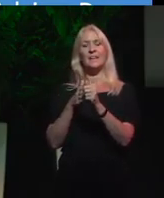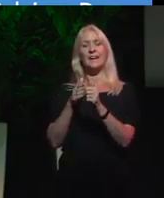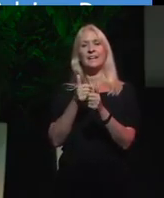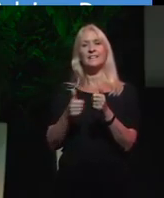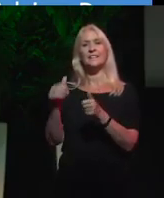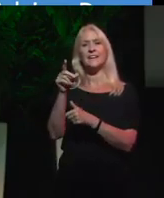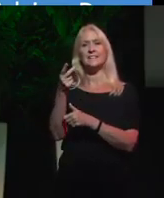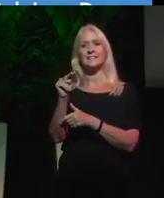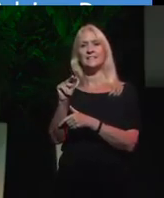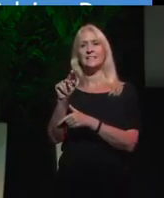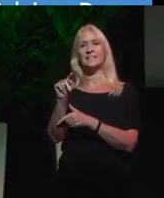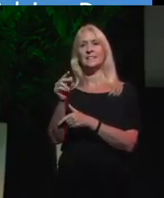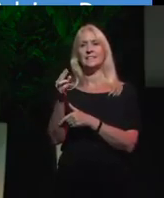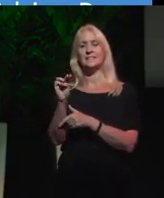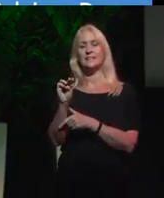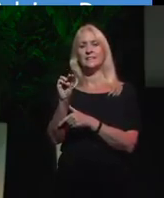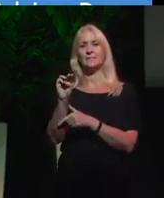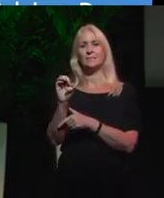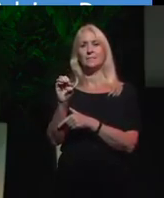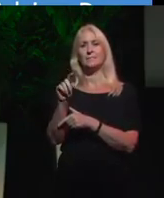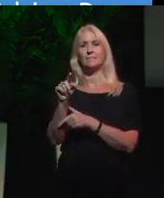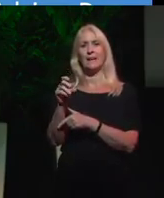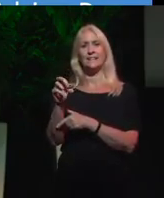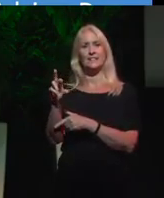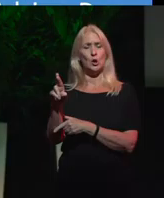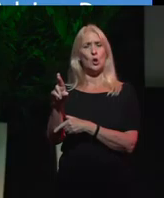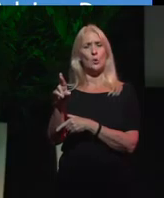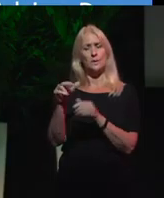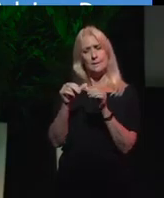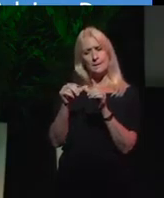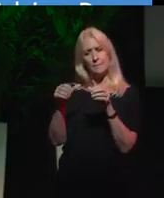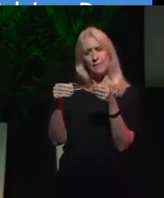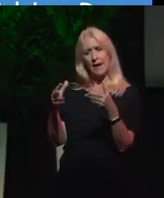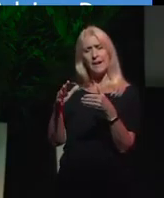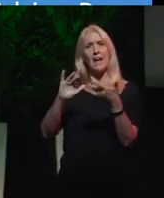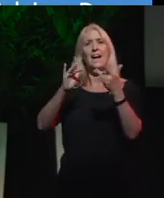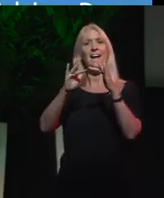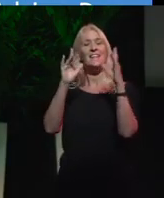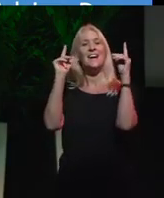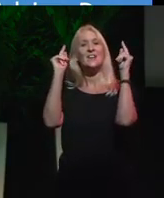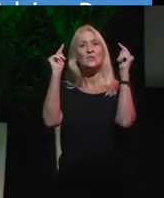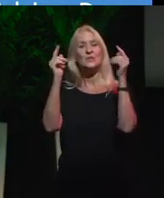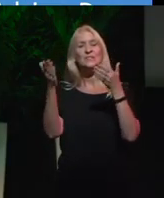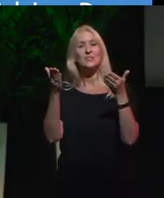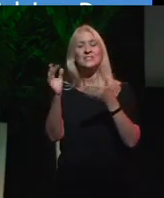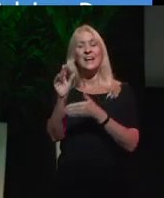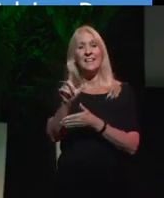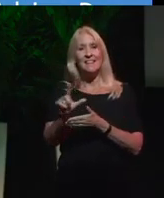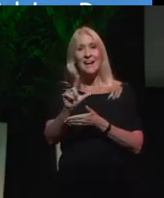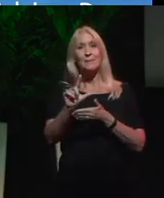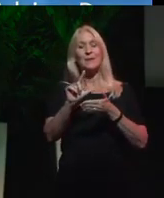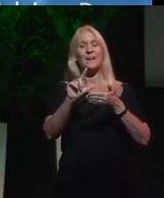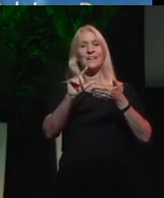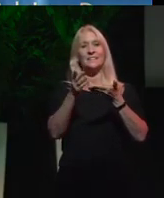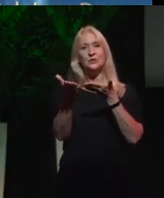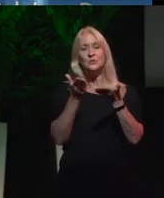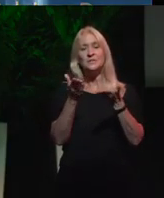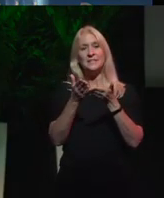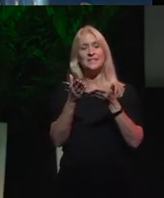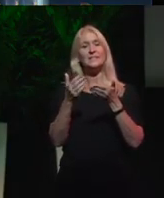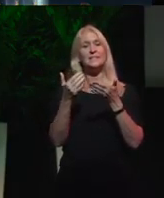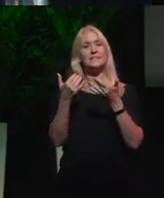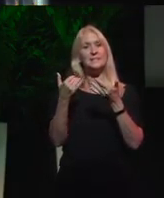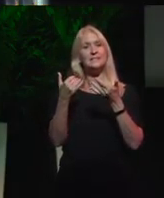Mesner, to continue providing online tutoring services as well as library services to your students.